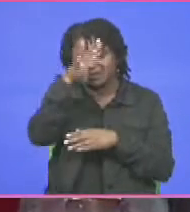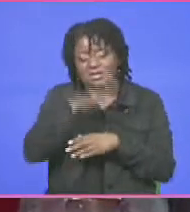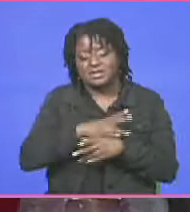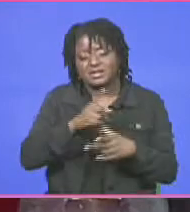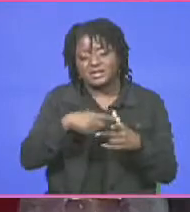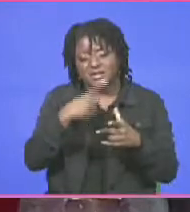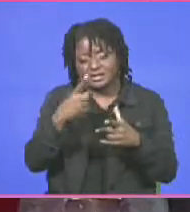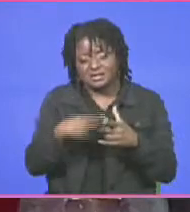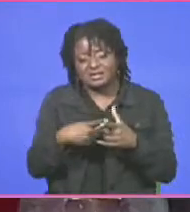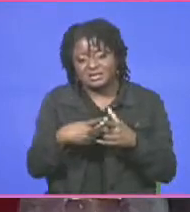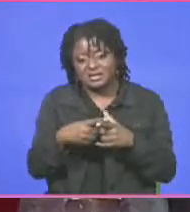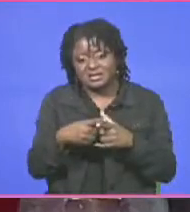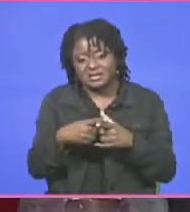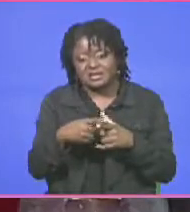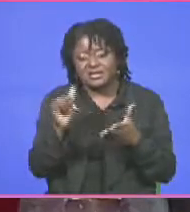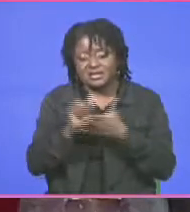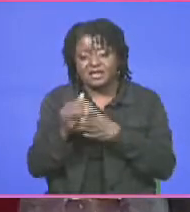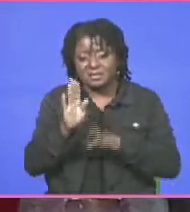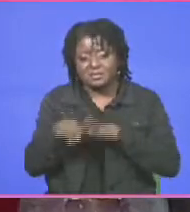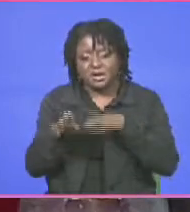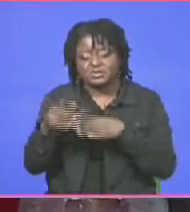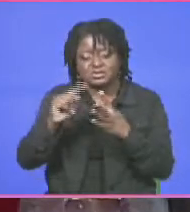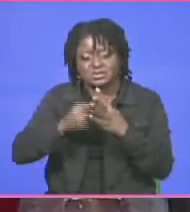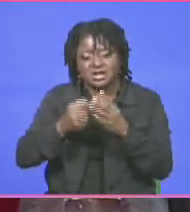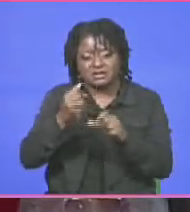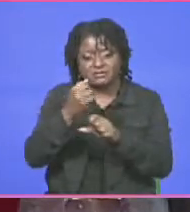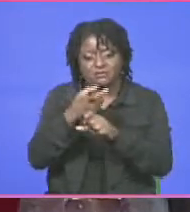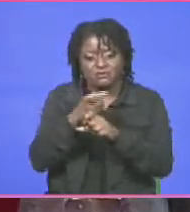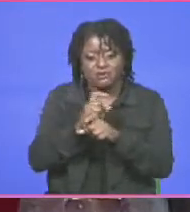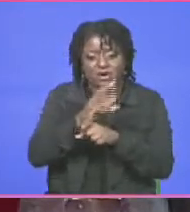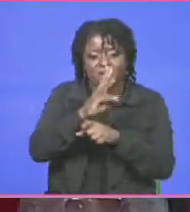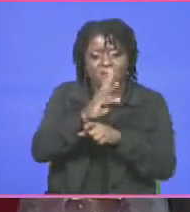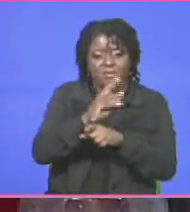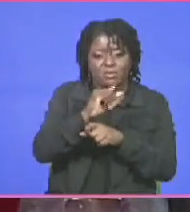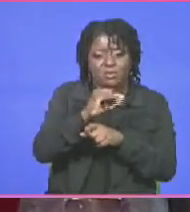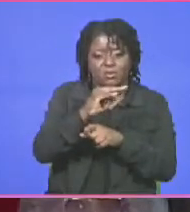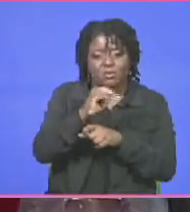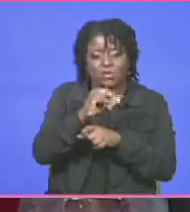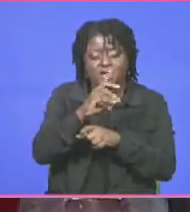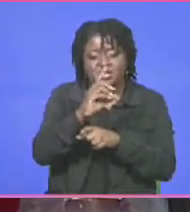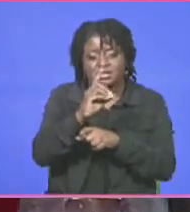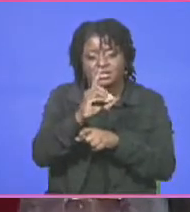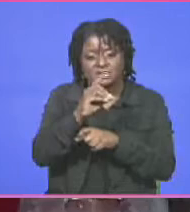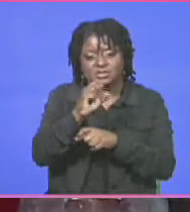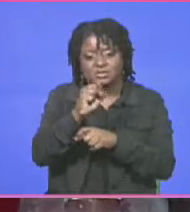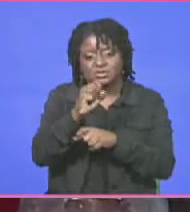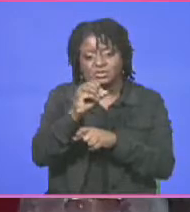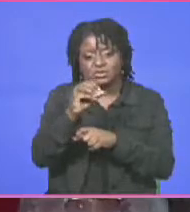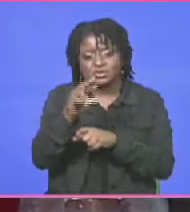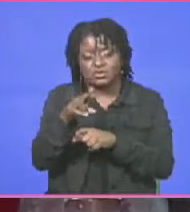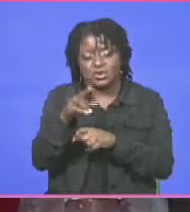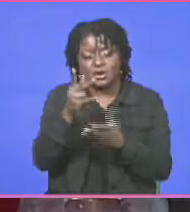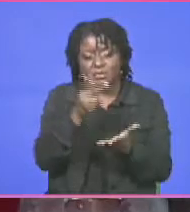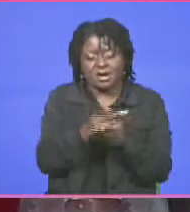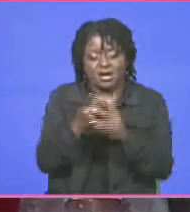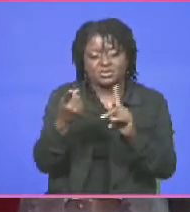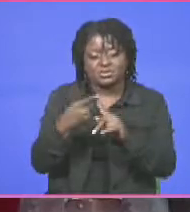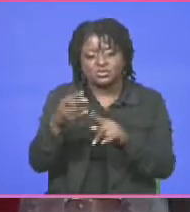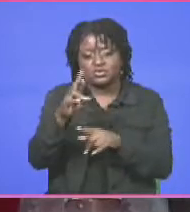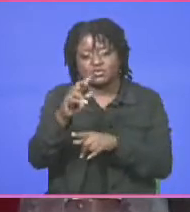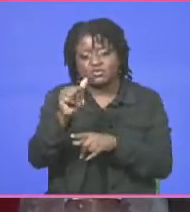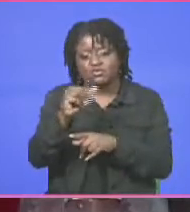course that march will begin from Windsor Park to the Rosam Square, where we'll have